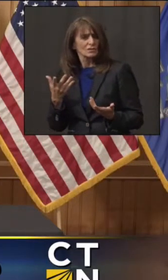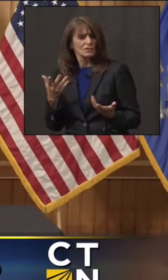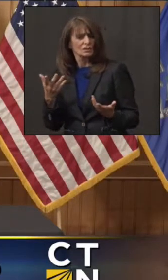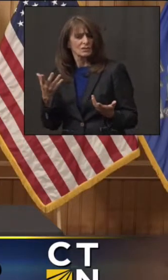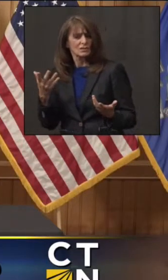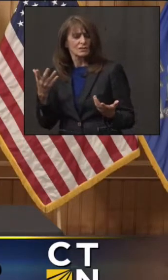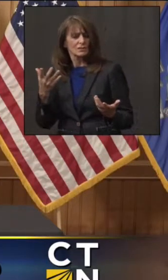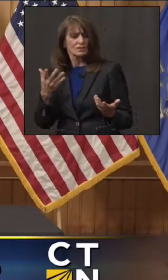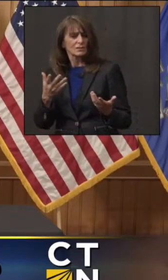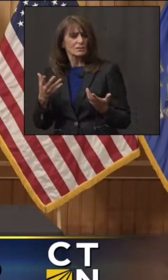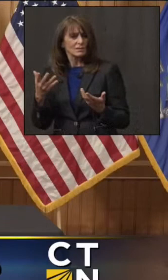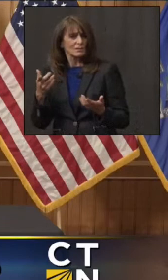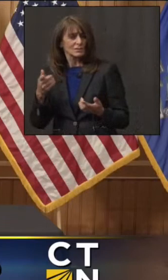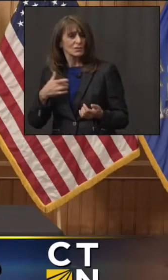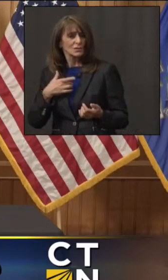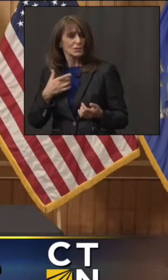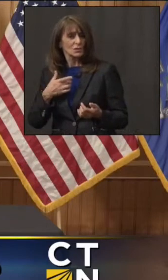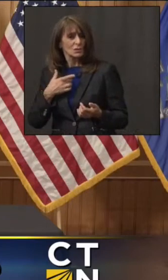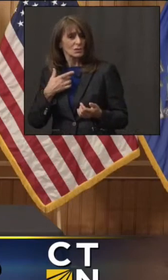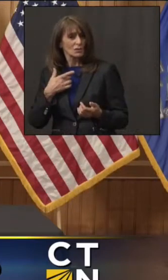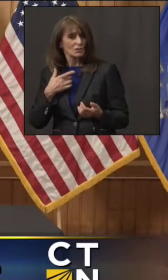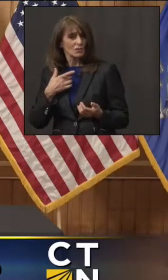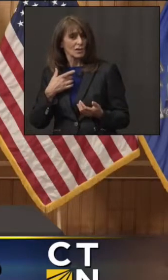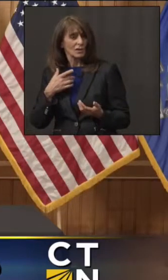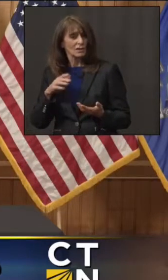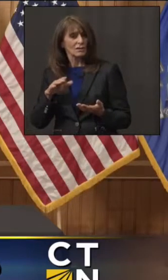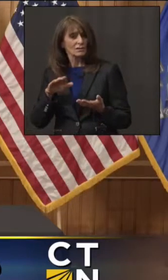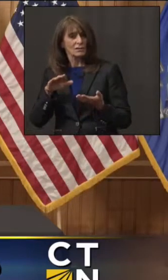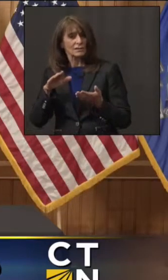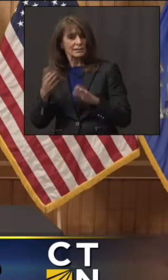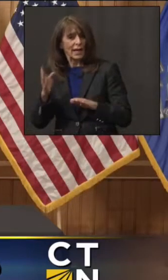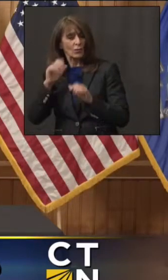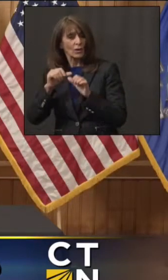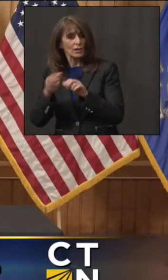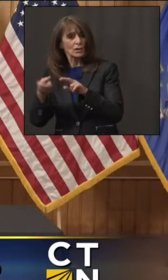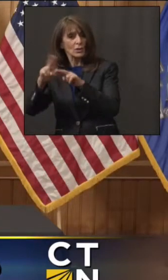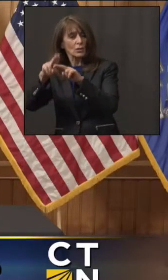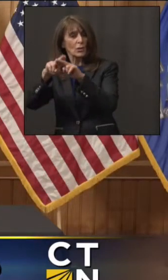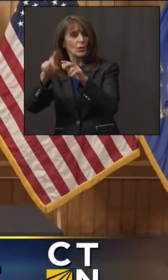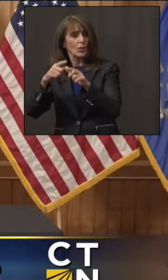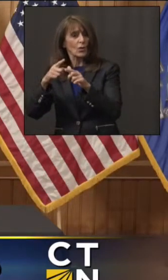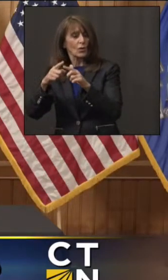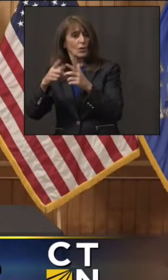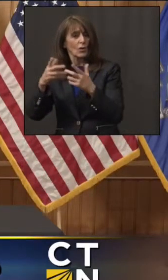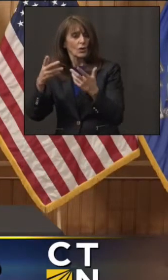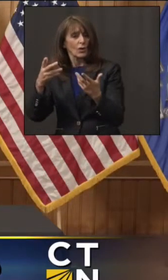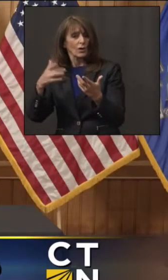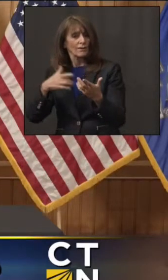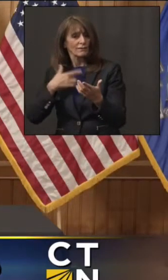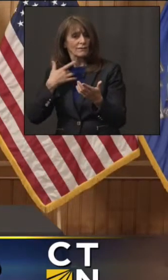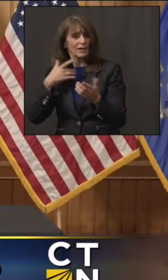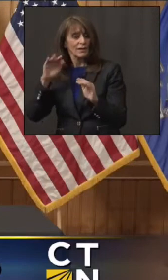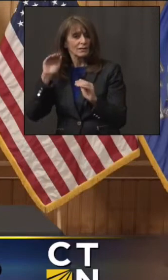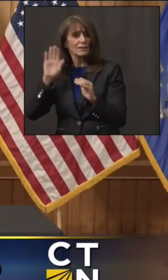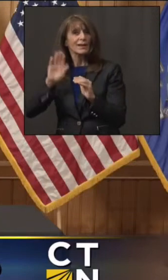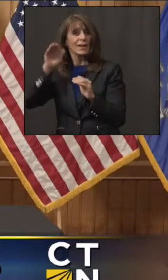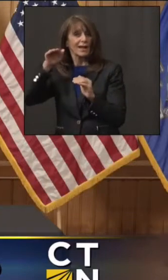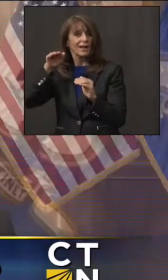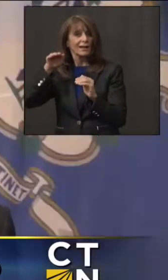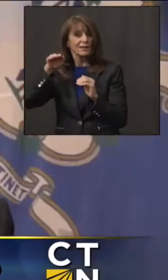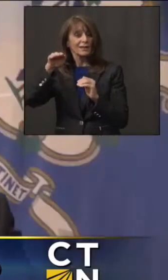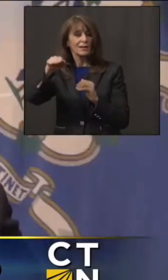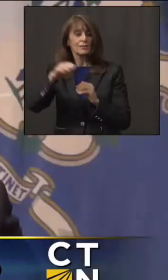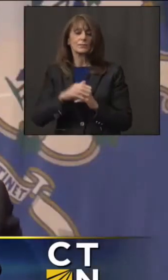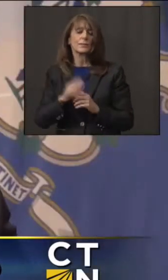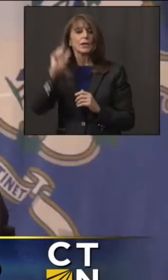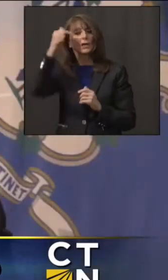lagging indicator, but do you see deaths still picking up for a while before they subside? Well, Paul,